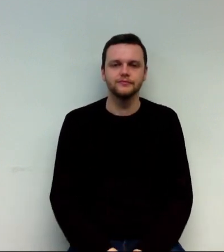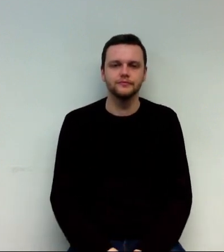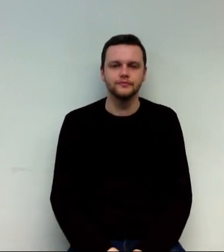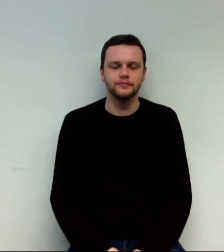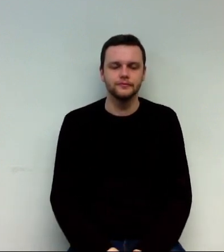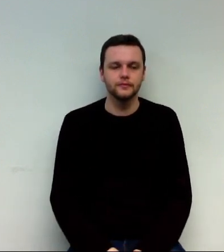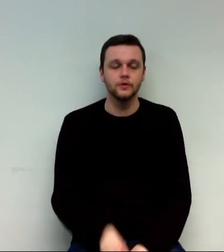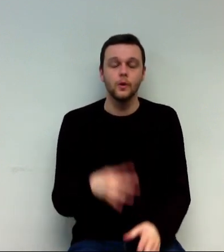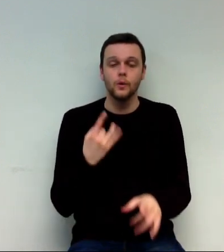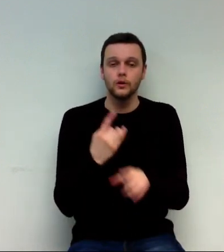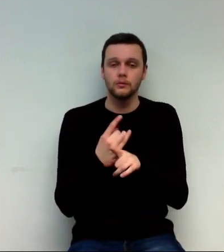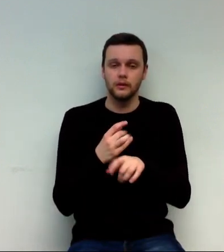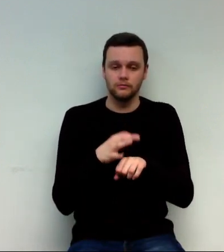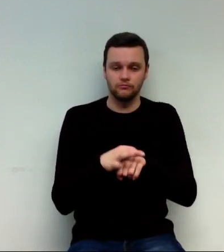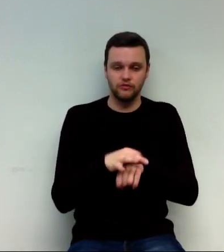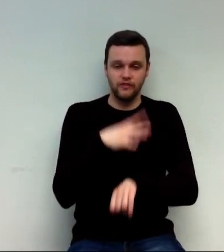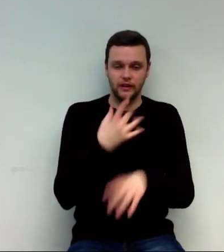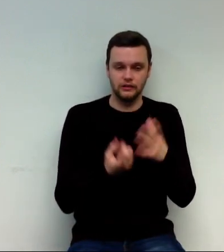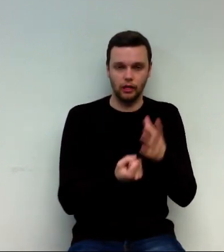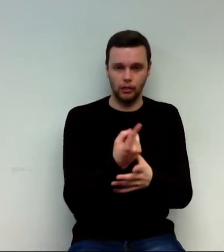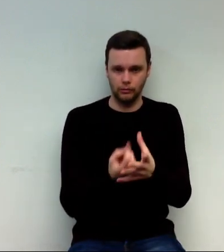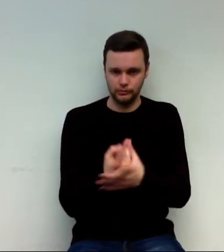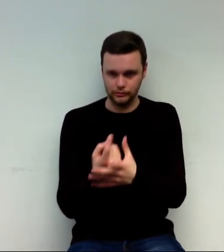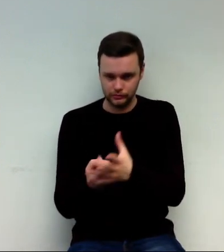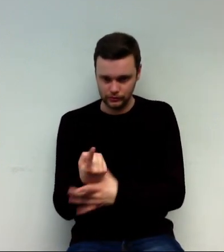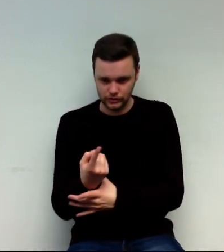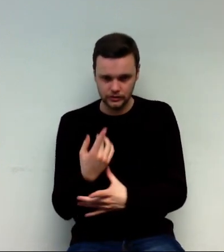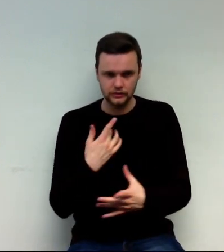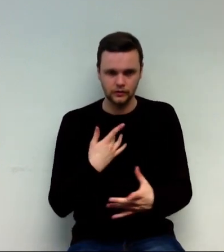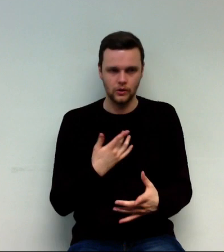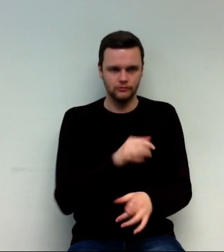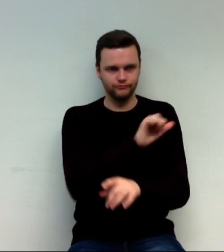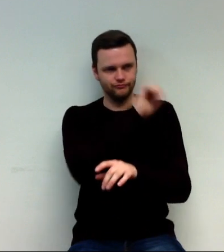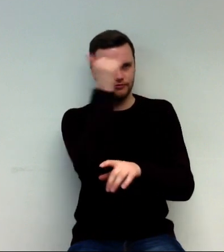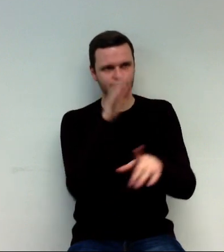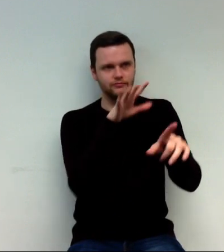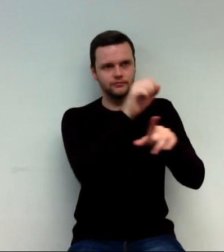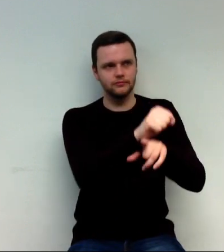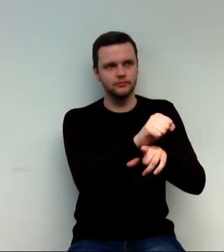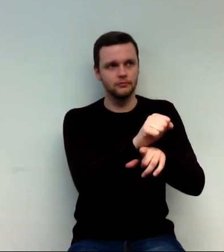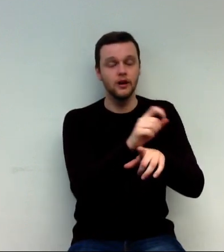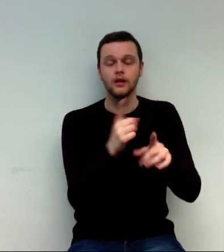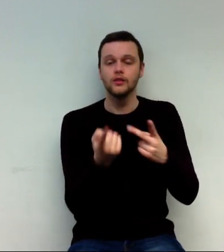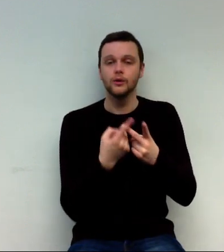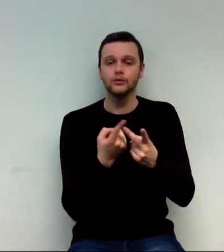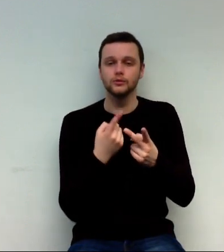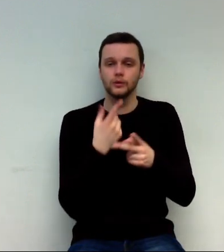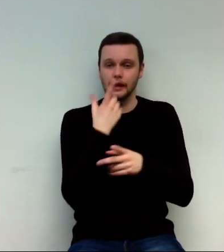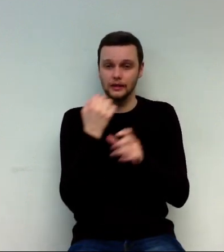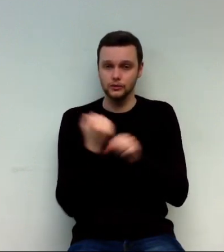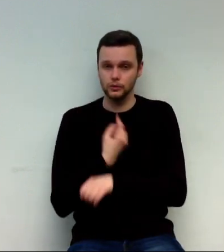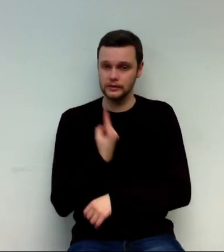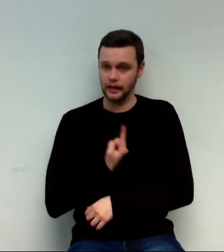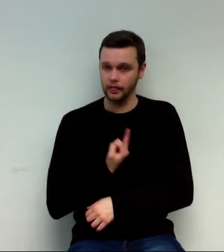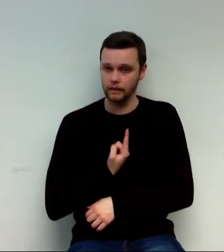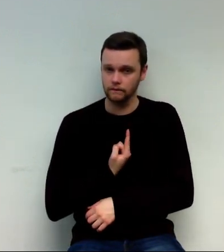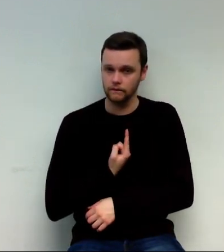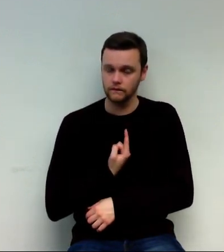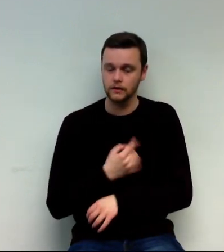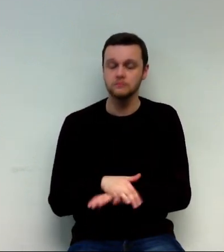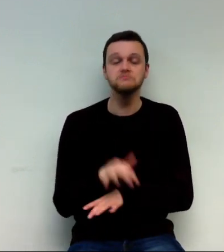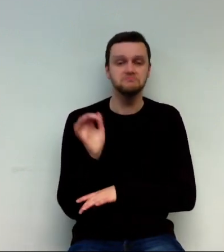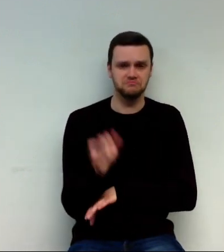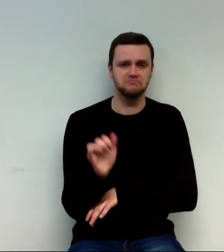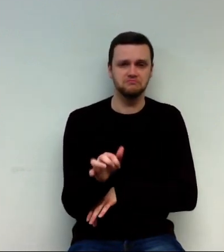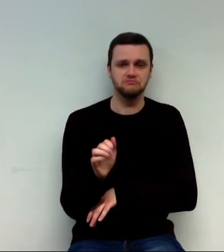sort of the professional options that exist where you can go to an expert, but there are ways you can just do it yourself, aren't there? Yeah, absolutely. So if you were